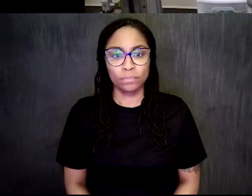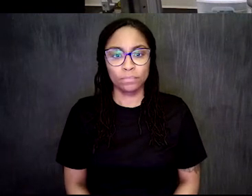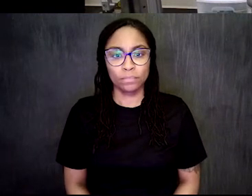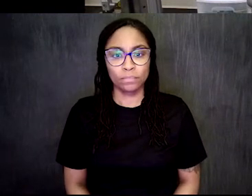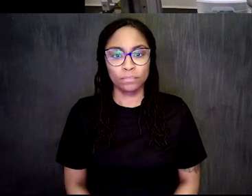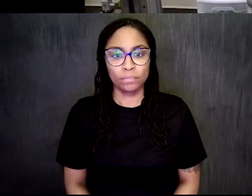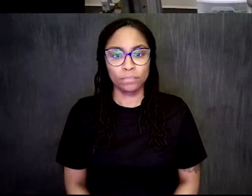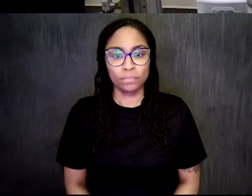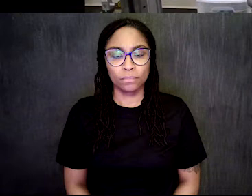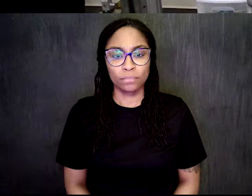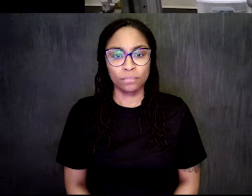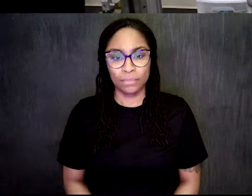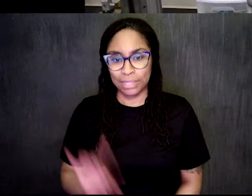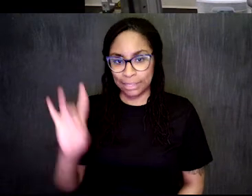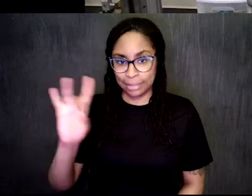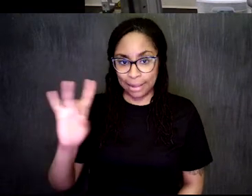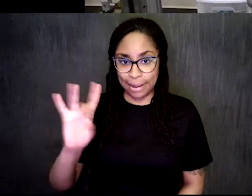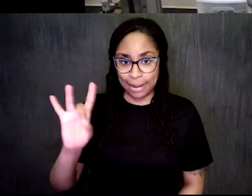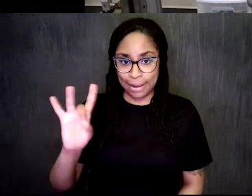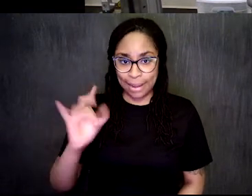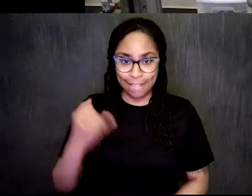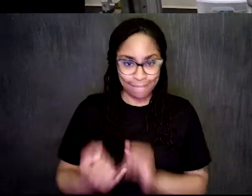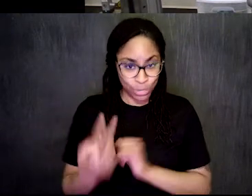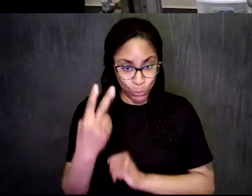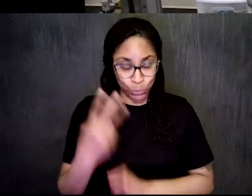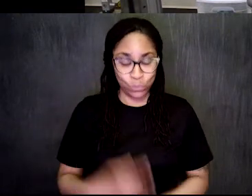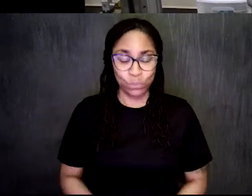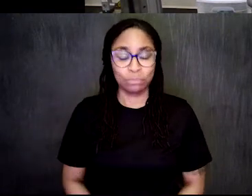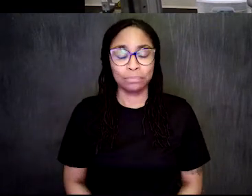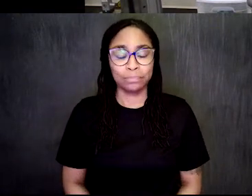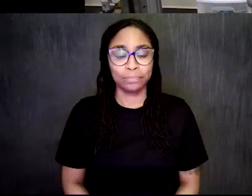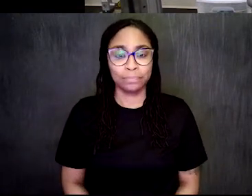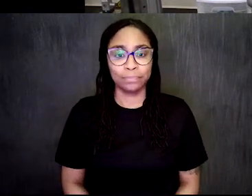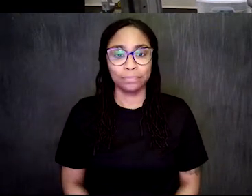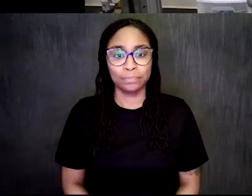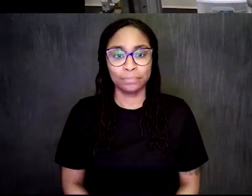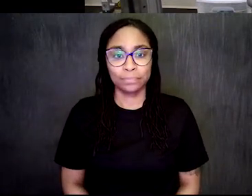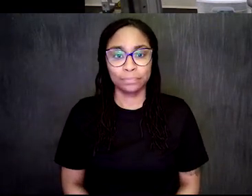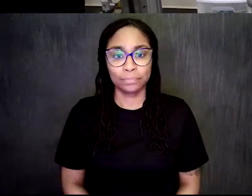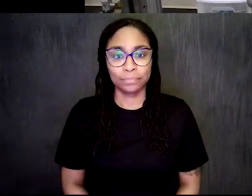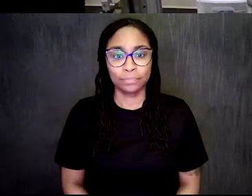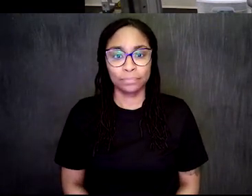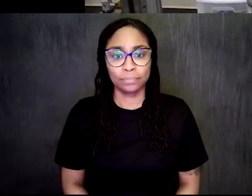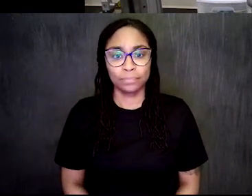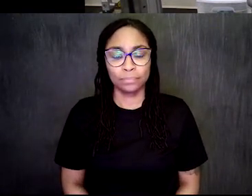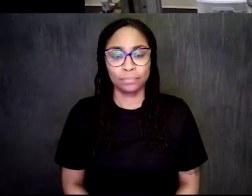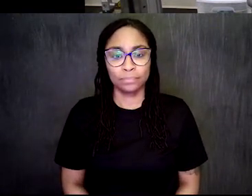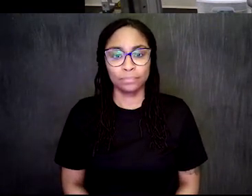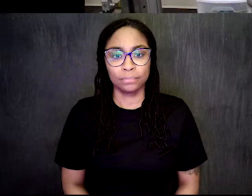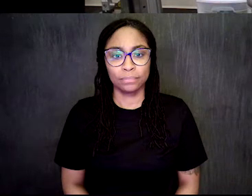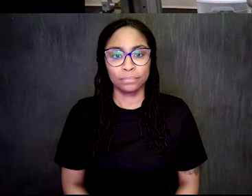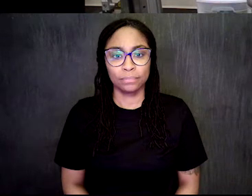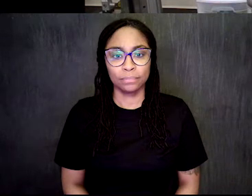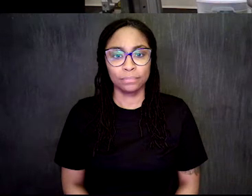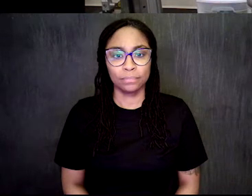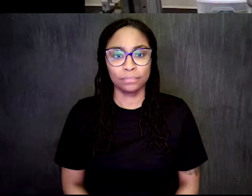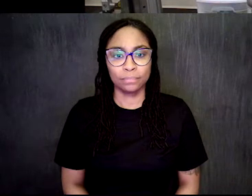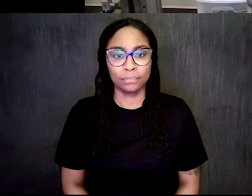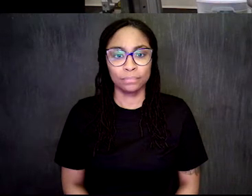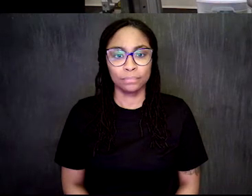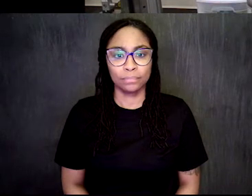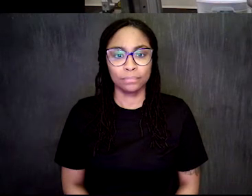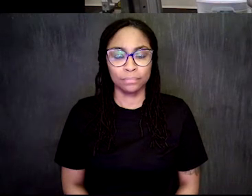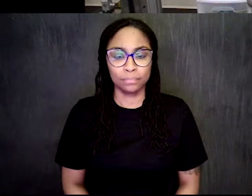Down. Press that low back down into the mat. 8. Last 2. Tilt forwards.